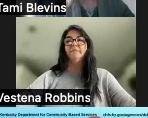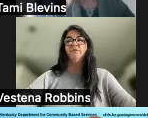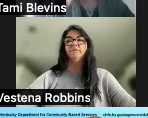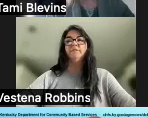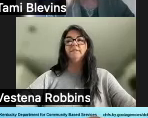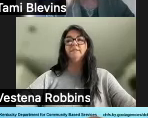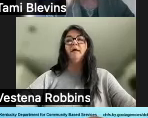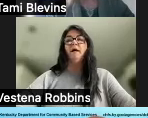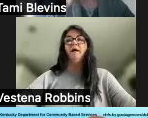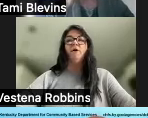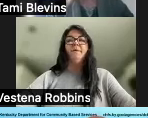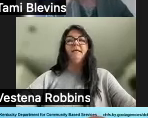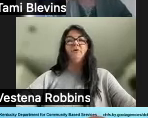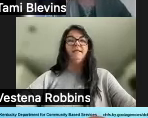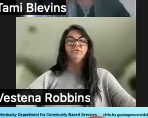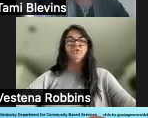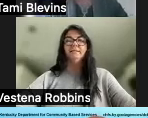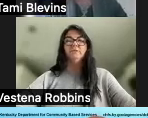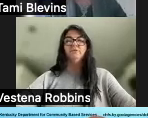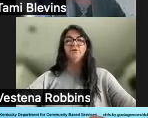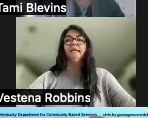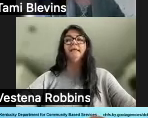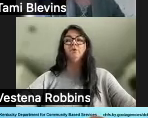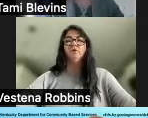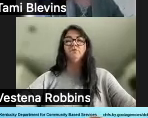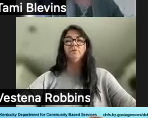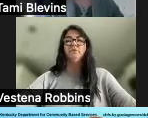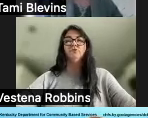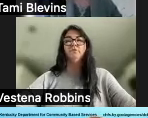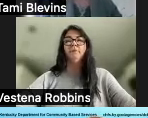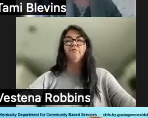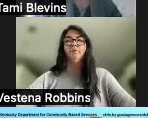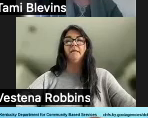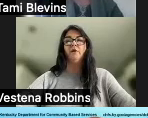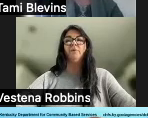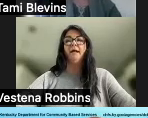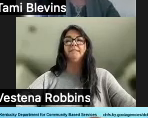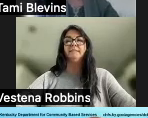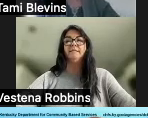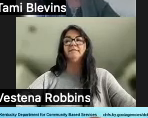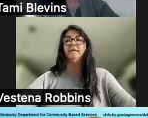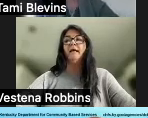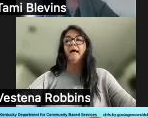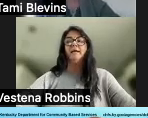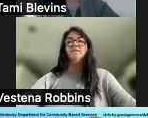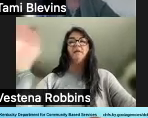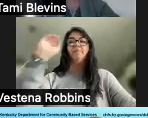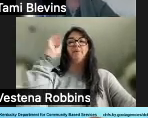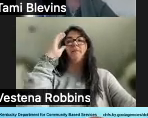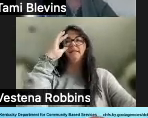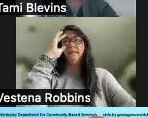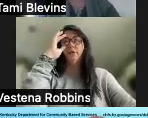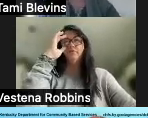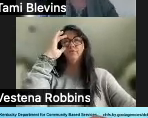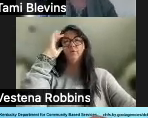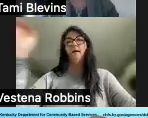Family Services are making great strides in training their workforce in trauma-informed care practices. I also want to put a